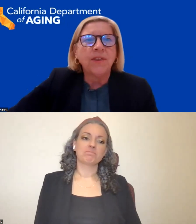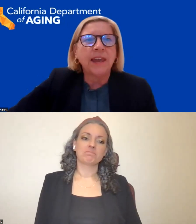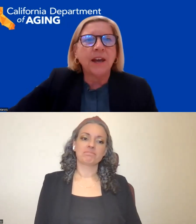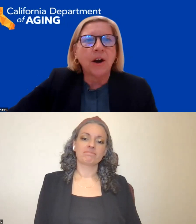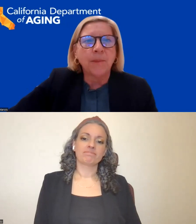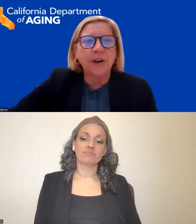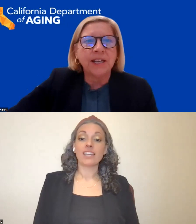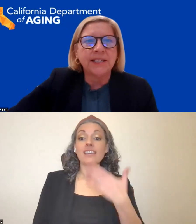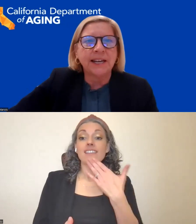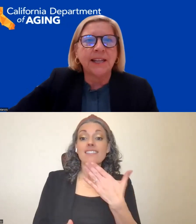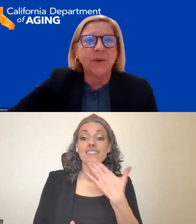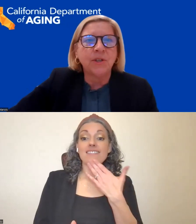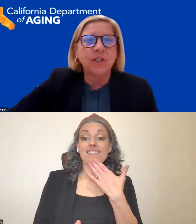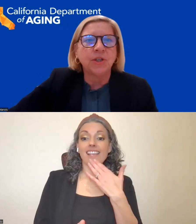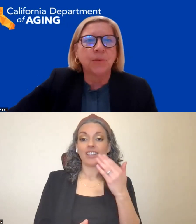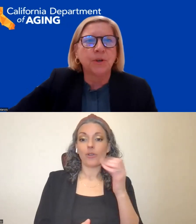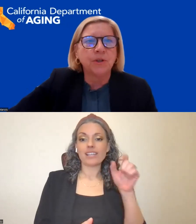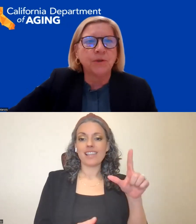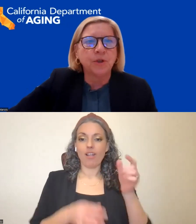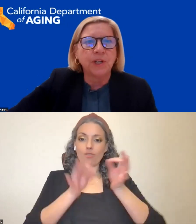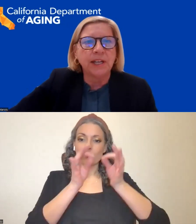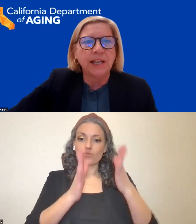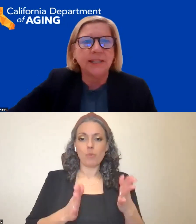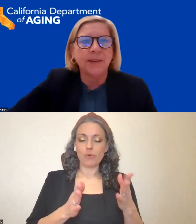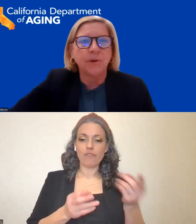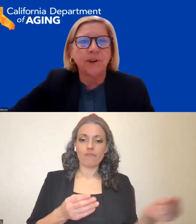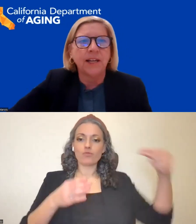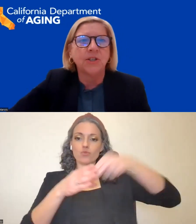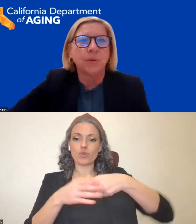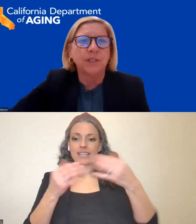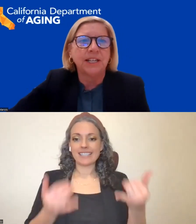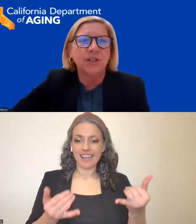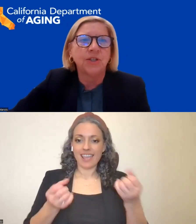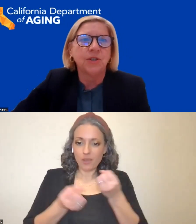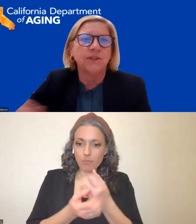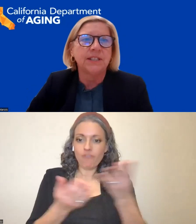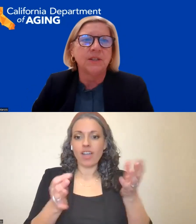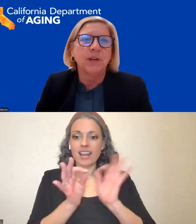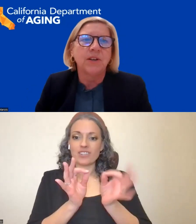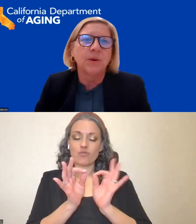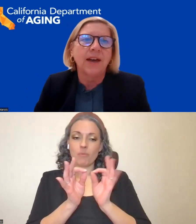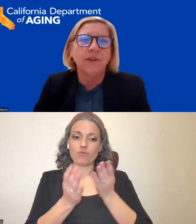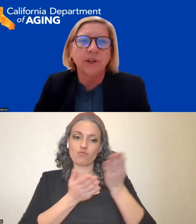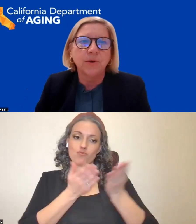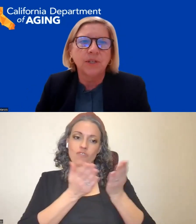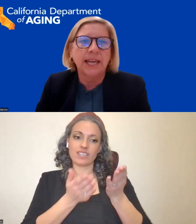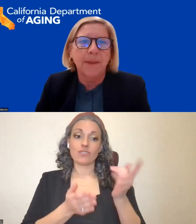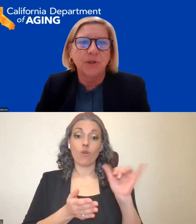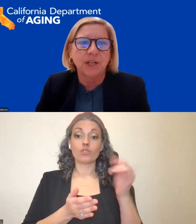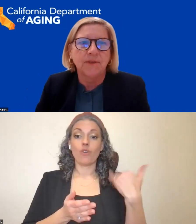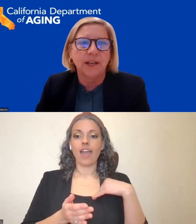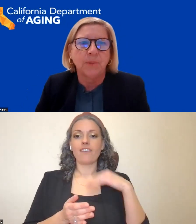We want to thank our American Sign Language interpreters for joining us and providing interpretation services. We also have